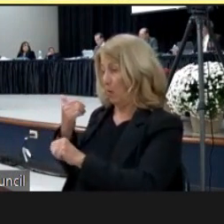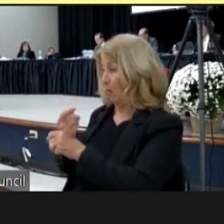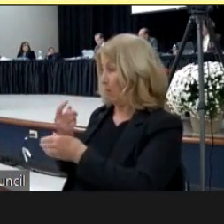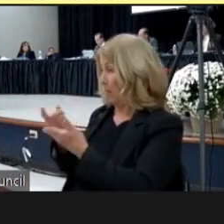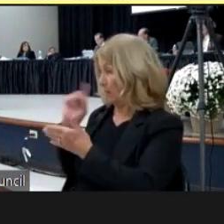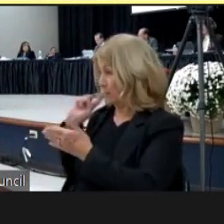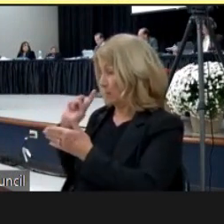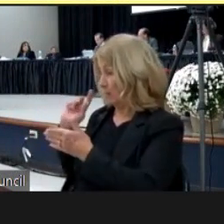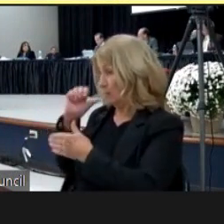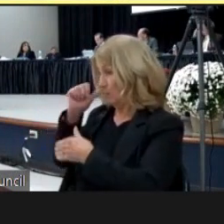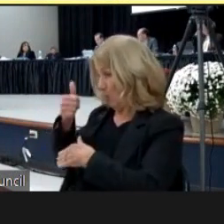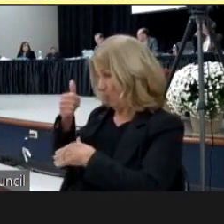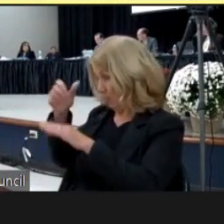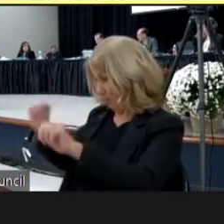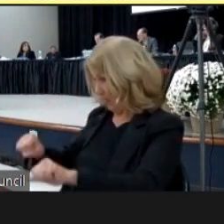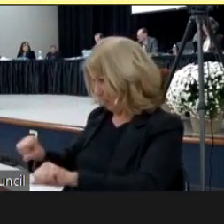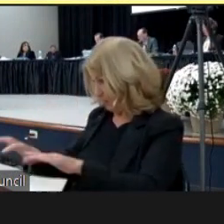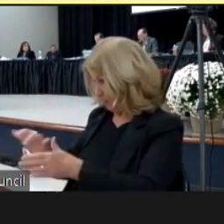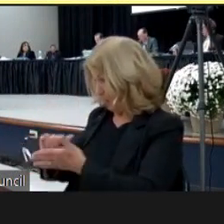all this comes into place.